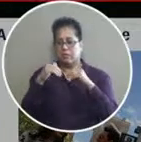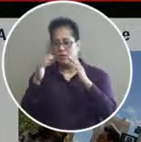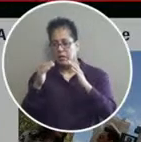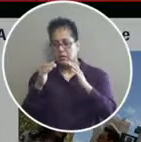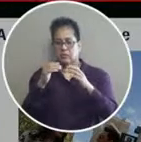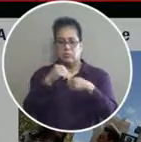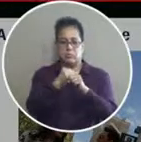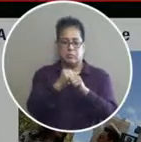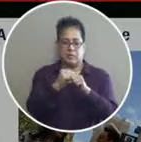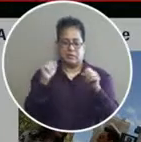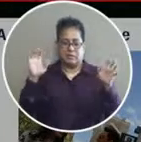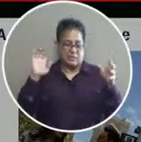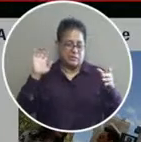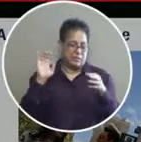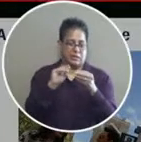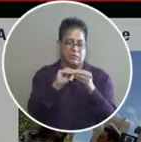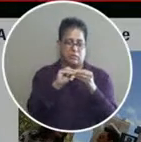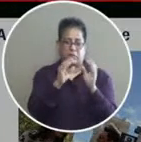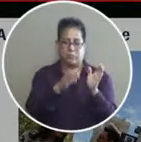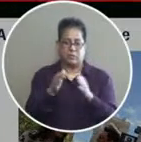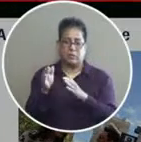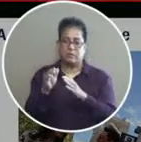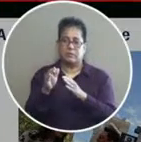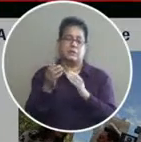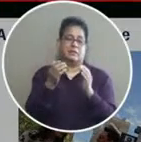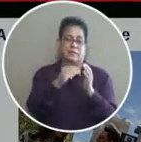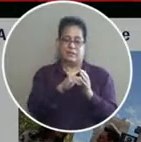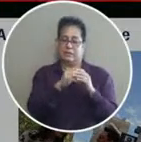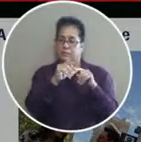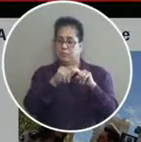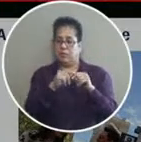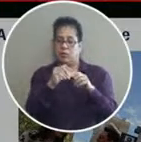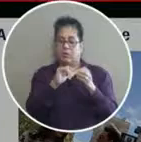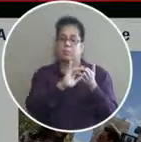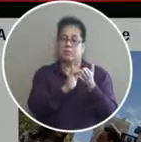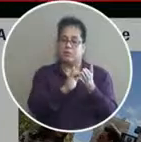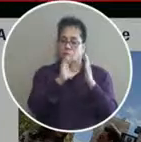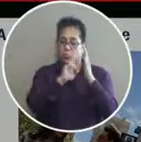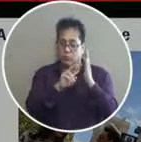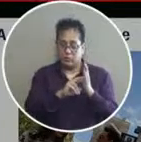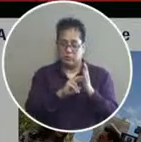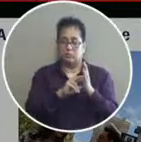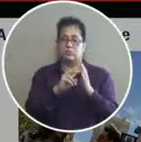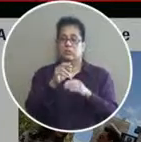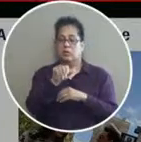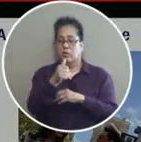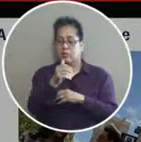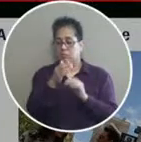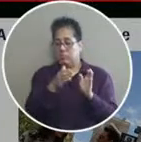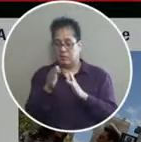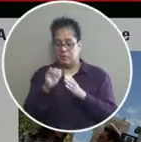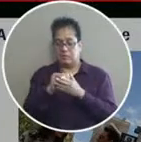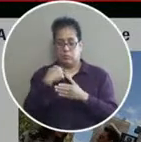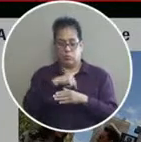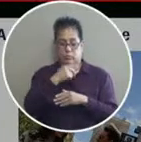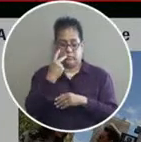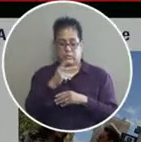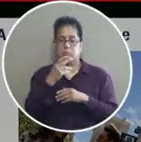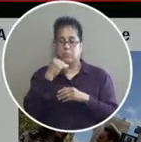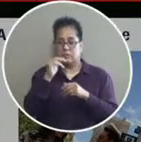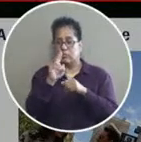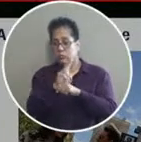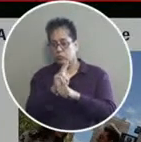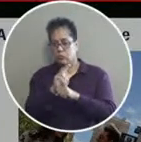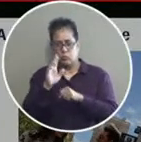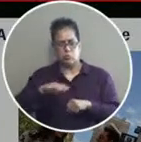a comprehensive plan that's based, again, on that data, on medical research and other plans that we've seen best practice across the